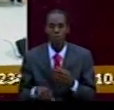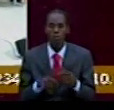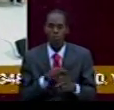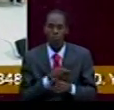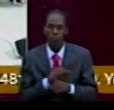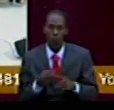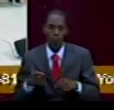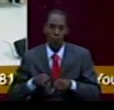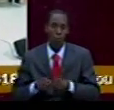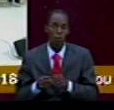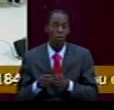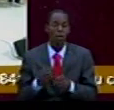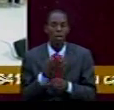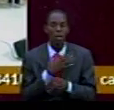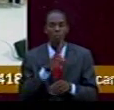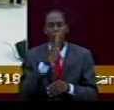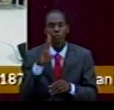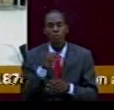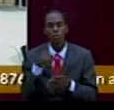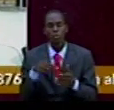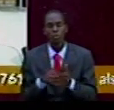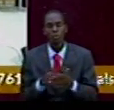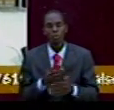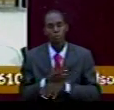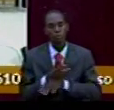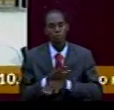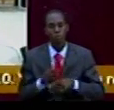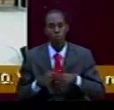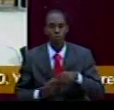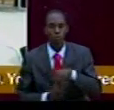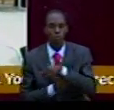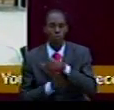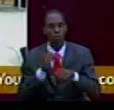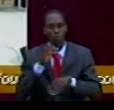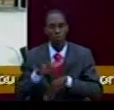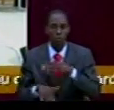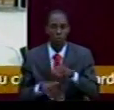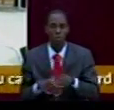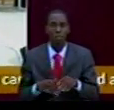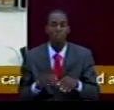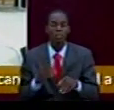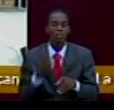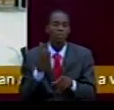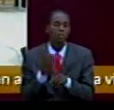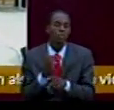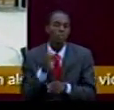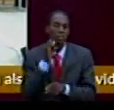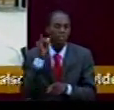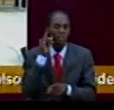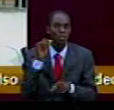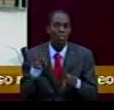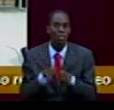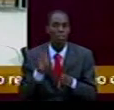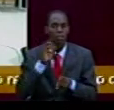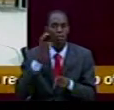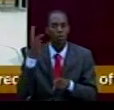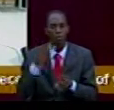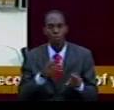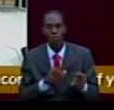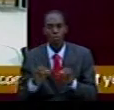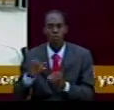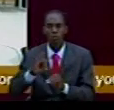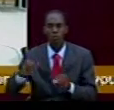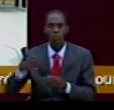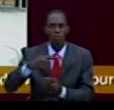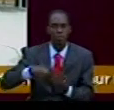behind. But yesterday, while he was strolling around one of the clusters in Calabar region,